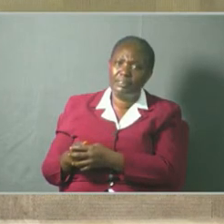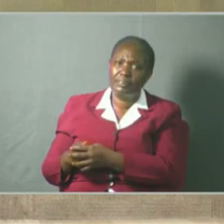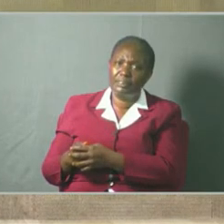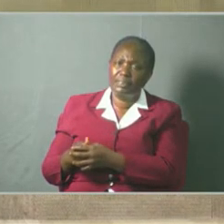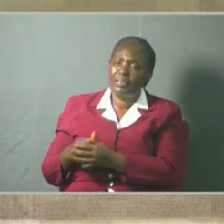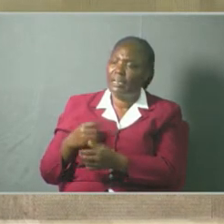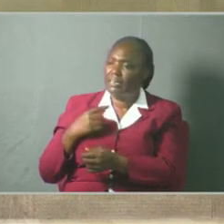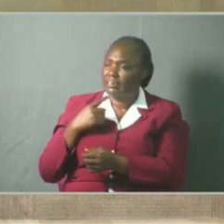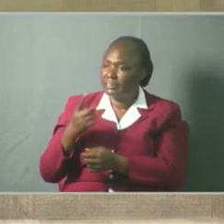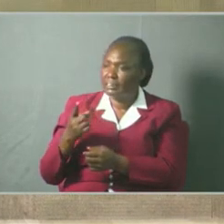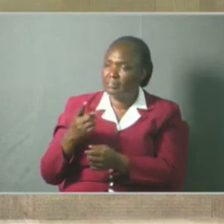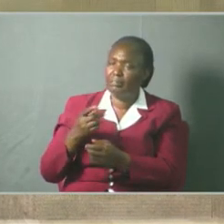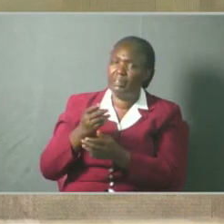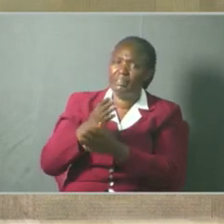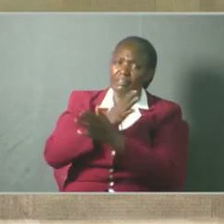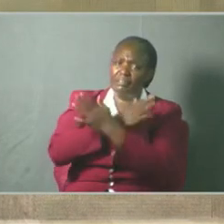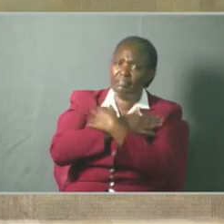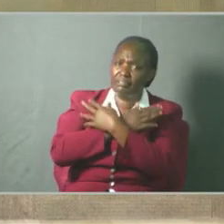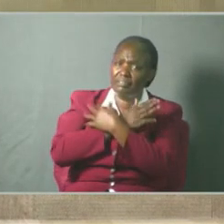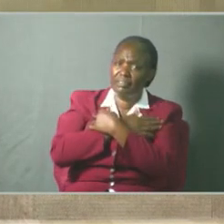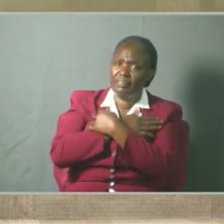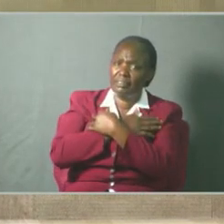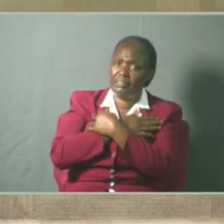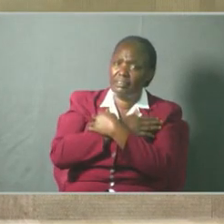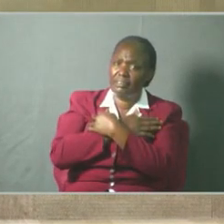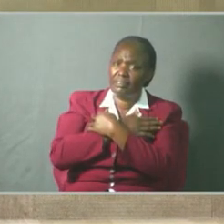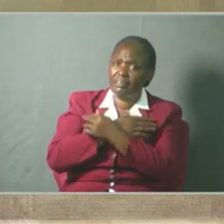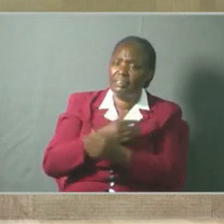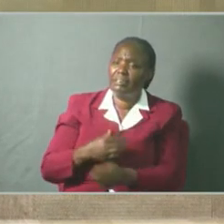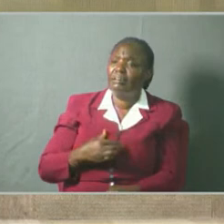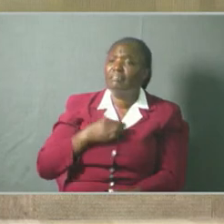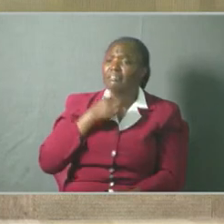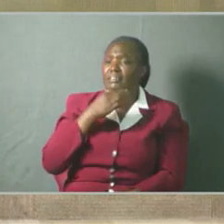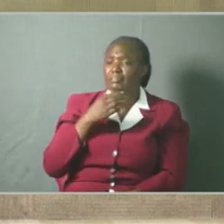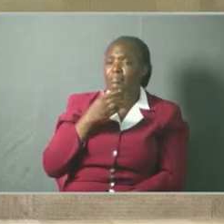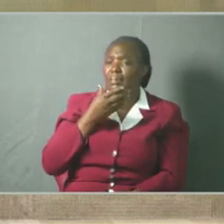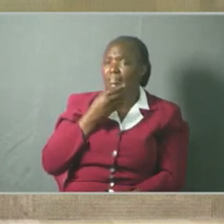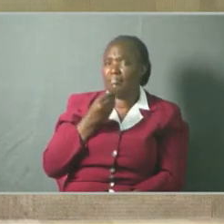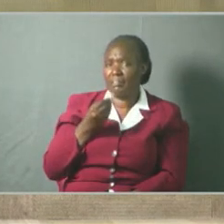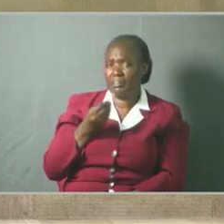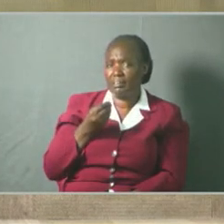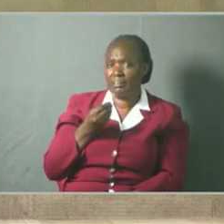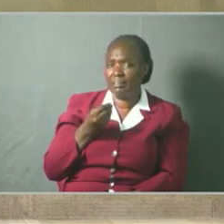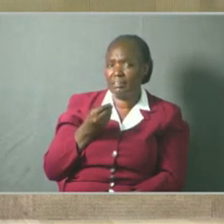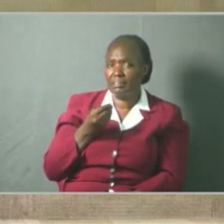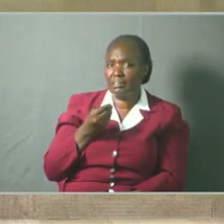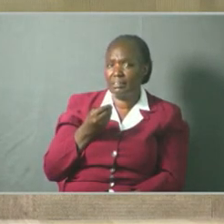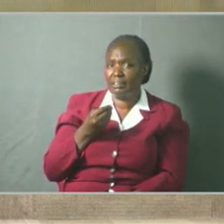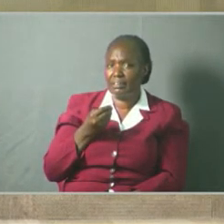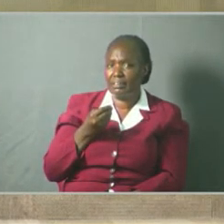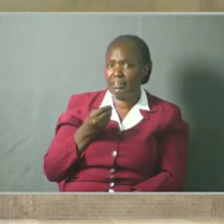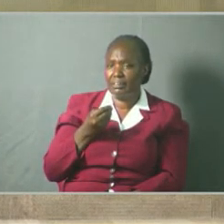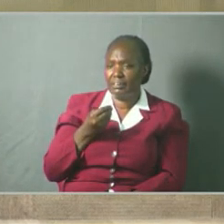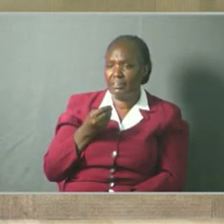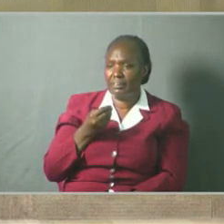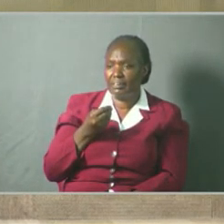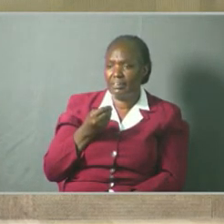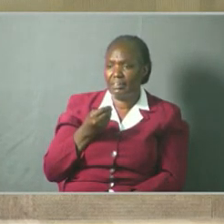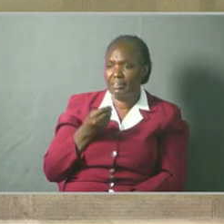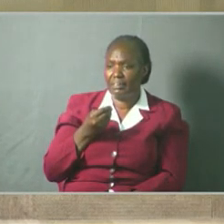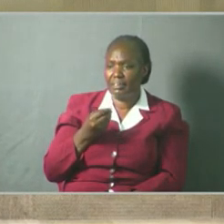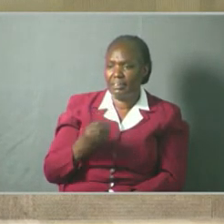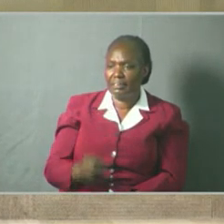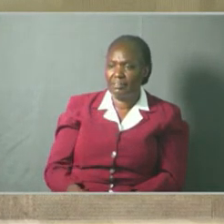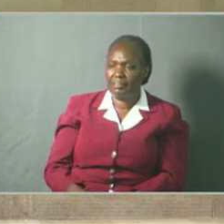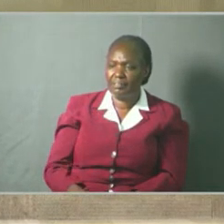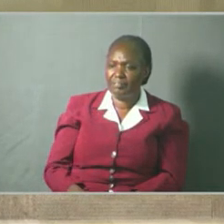I told my friends, come and visit your father. And people she was left my father. Was singing in